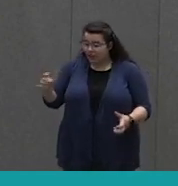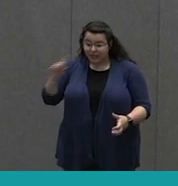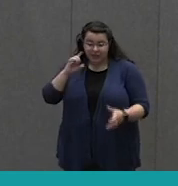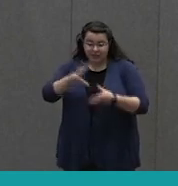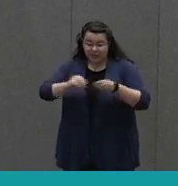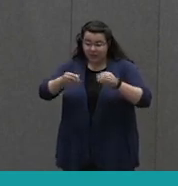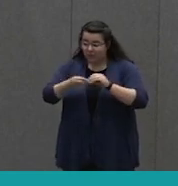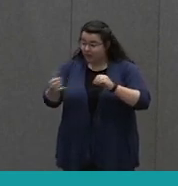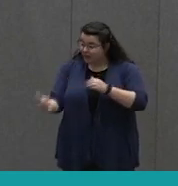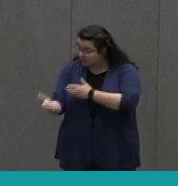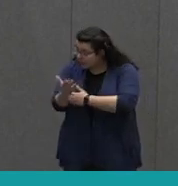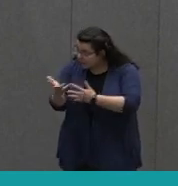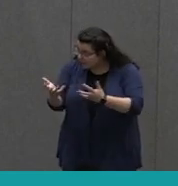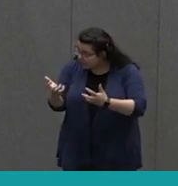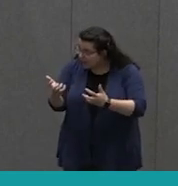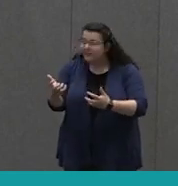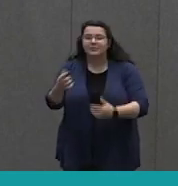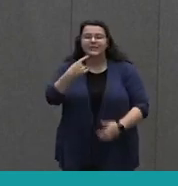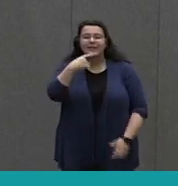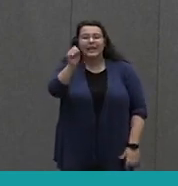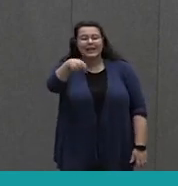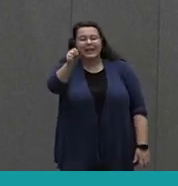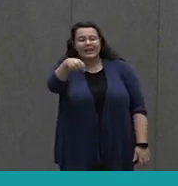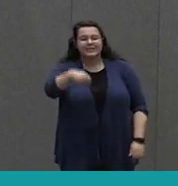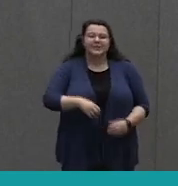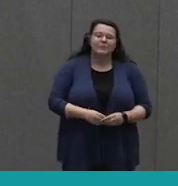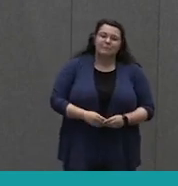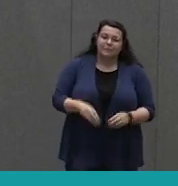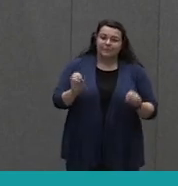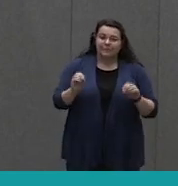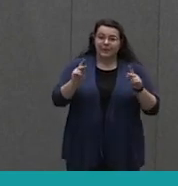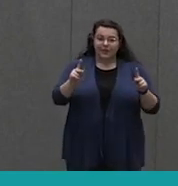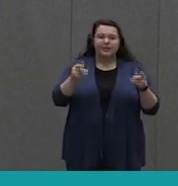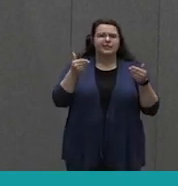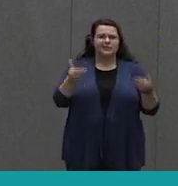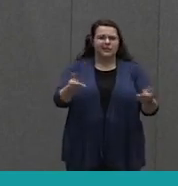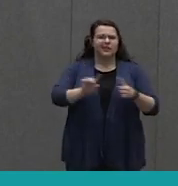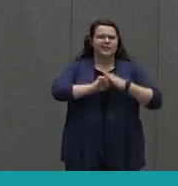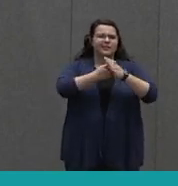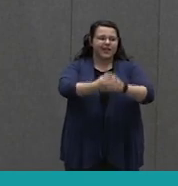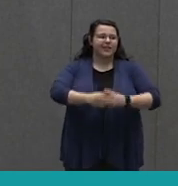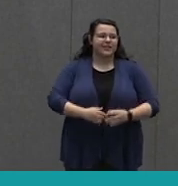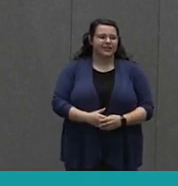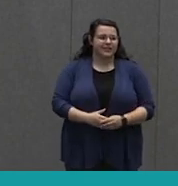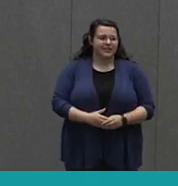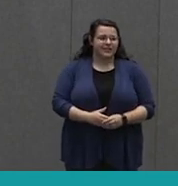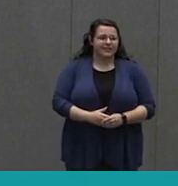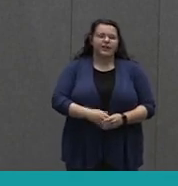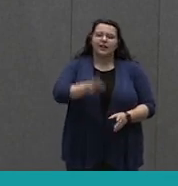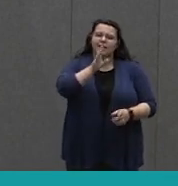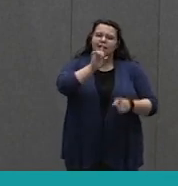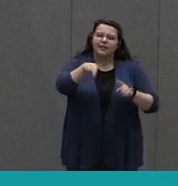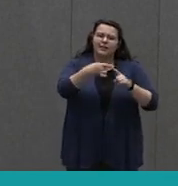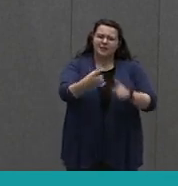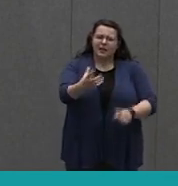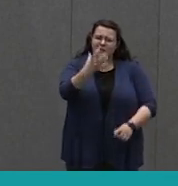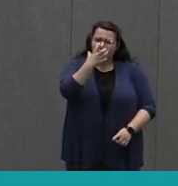morning? He says yes. All right, let's get going. Speaking of